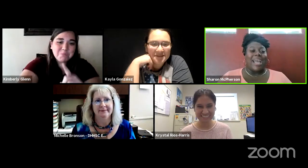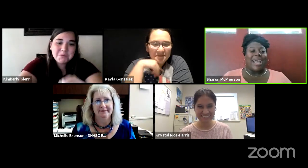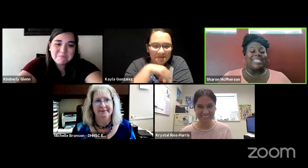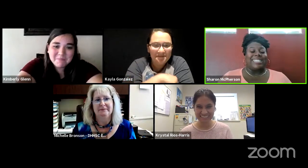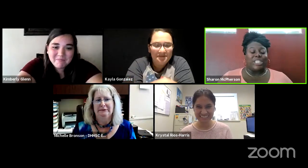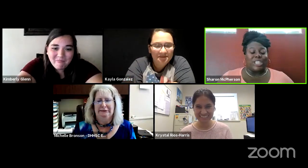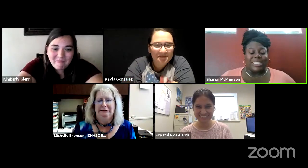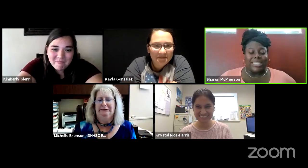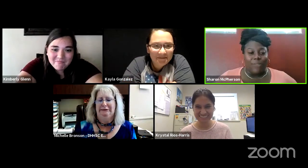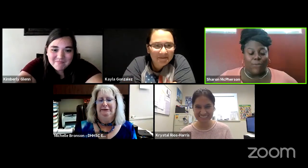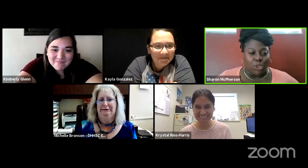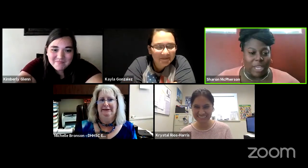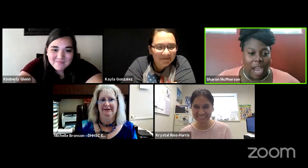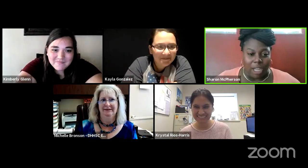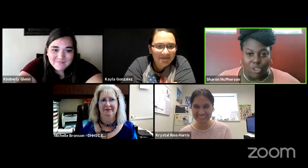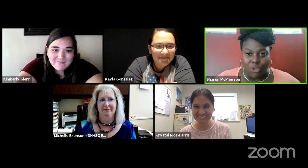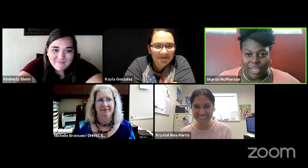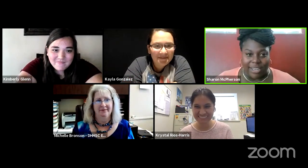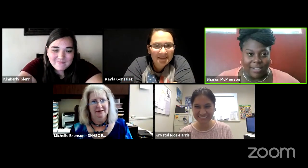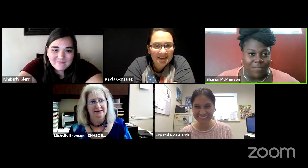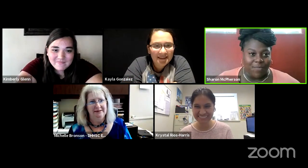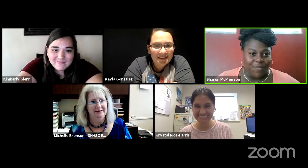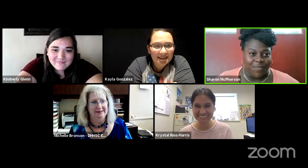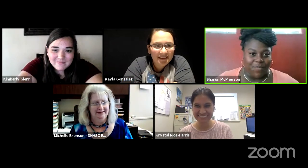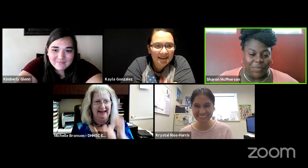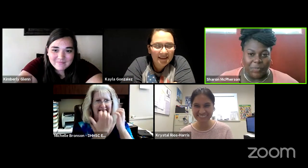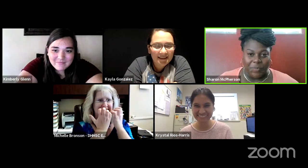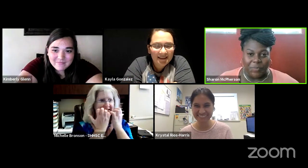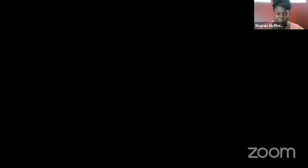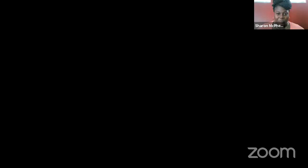so DHSC for 300.